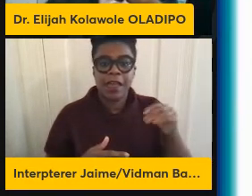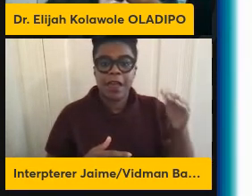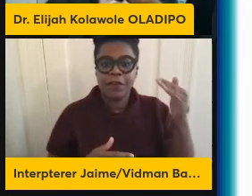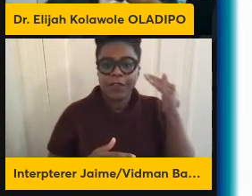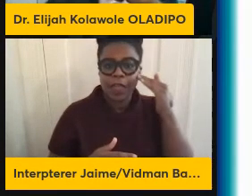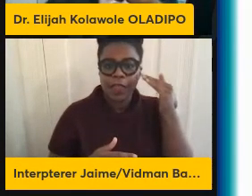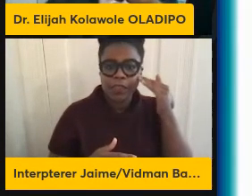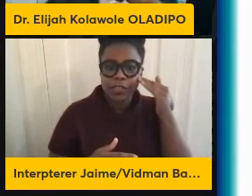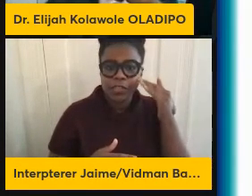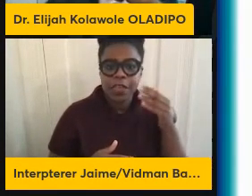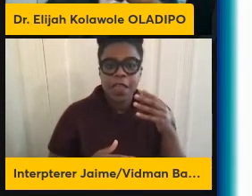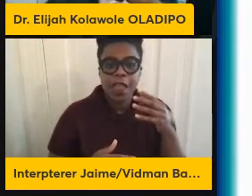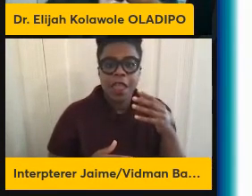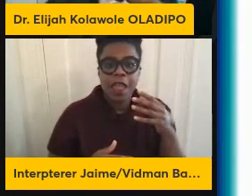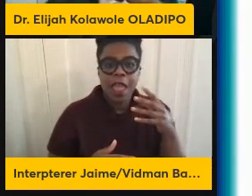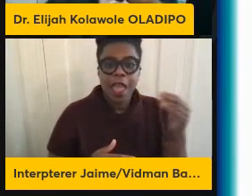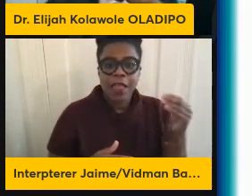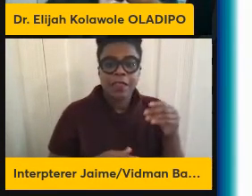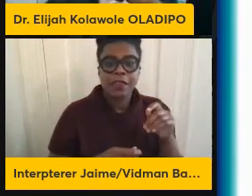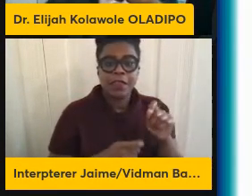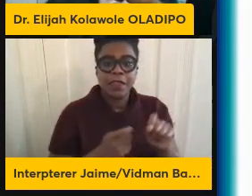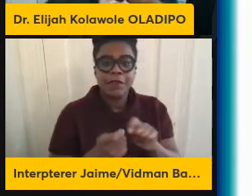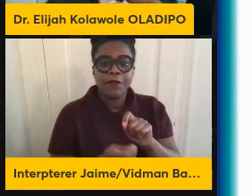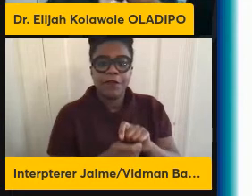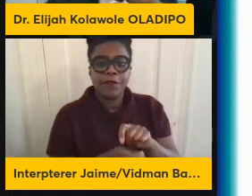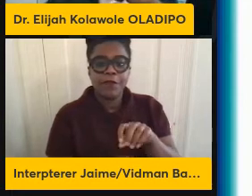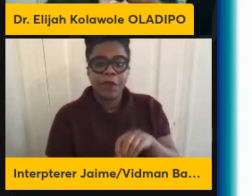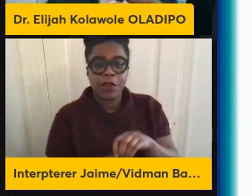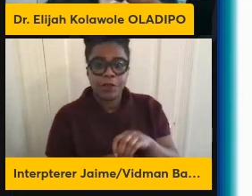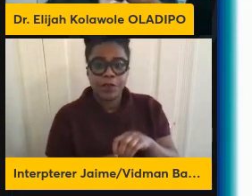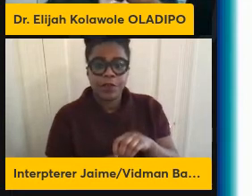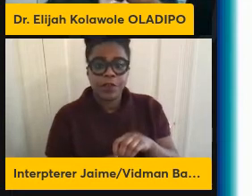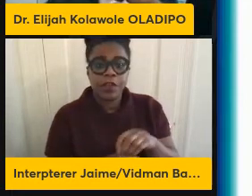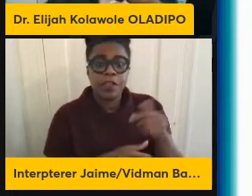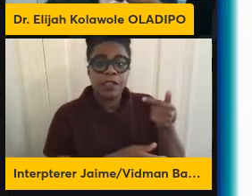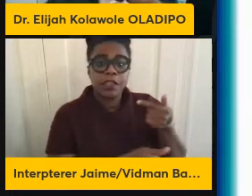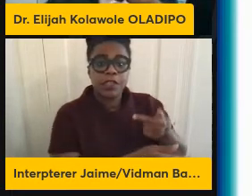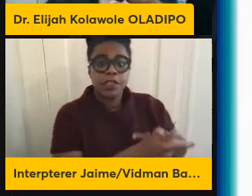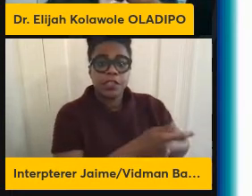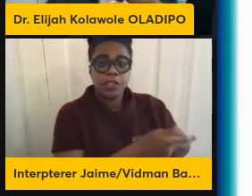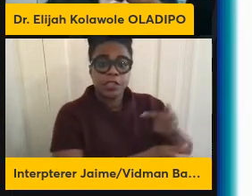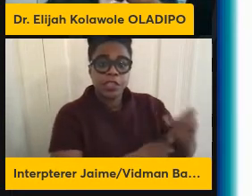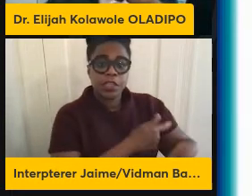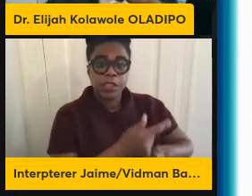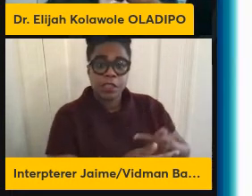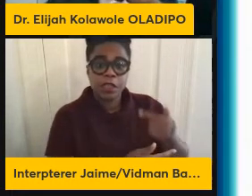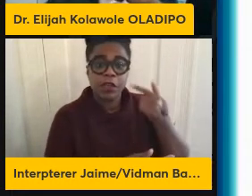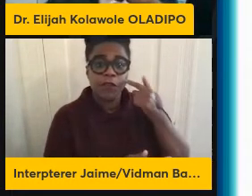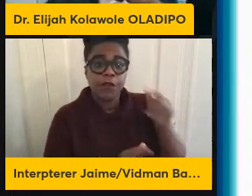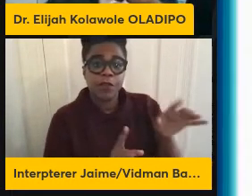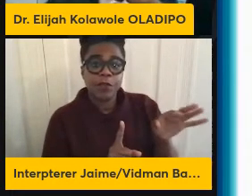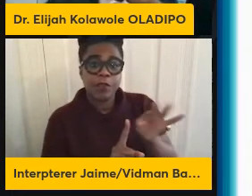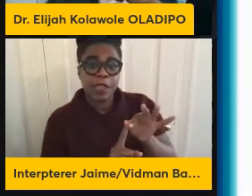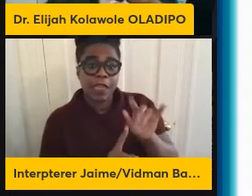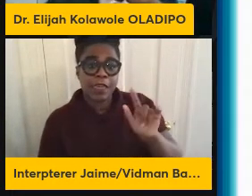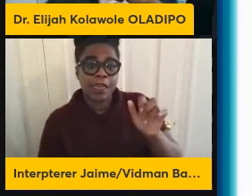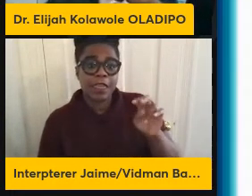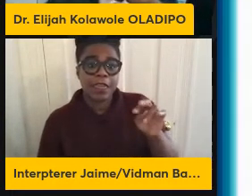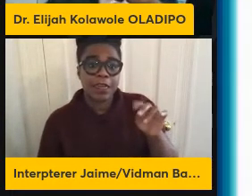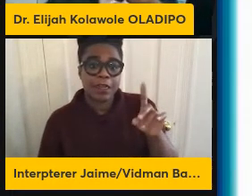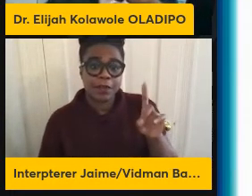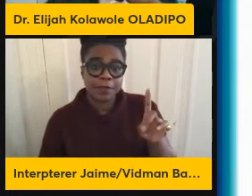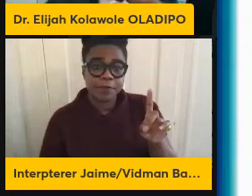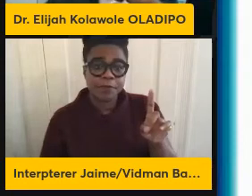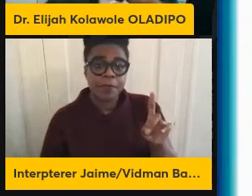and that particularly involved in genes on the immune response and to the receptors and ligands. Now, what's the way